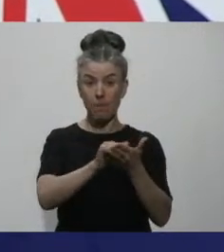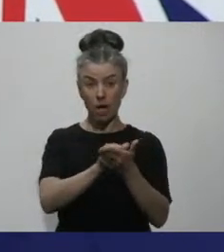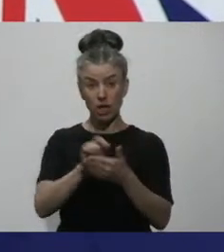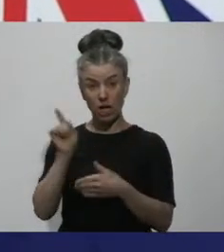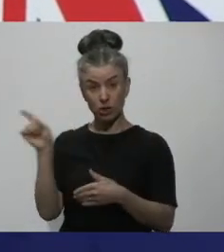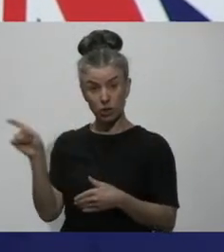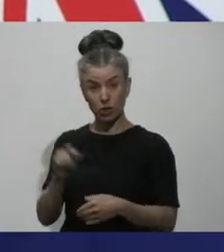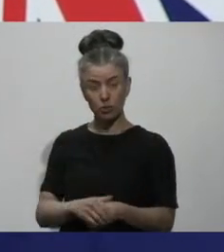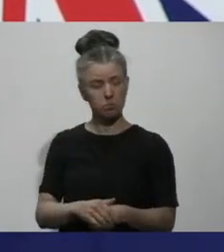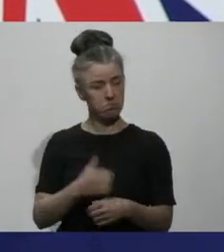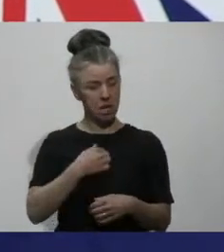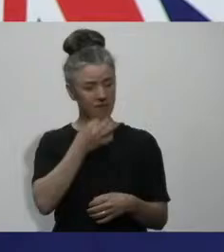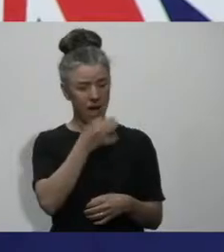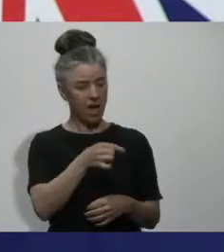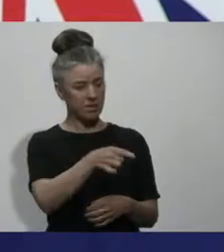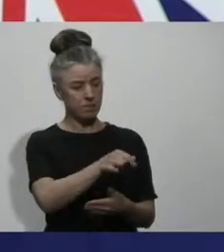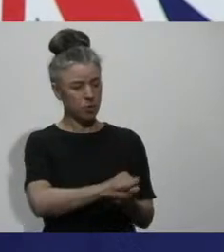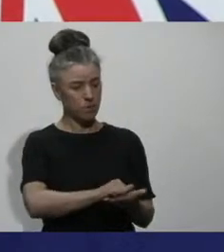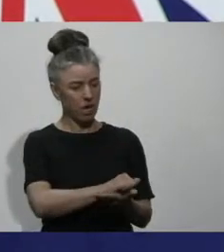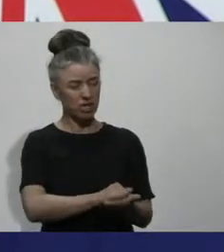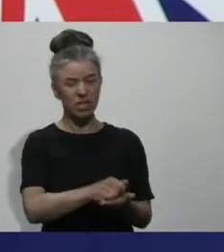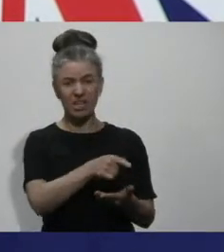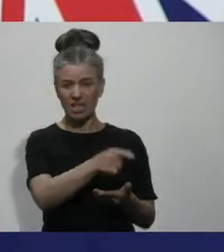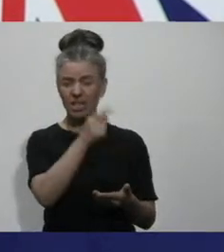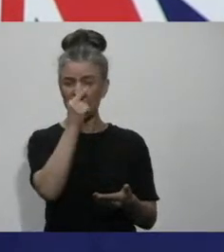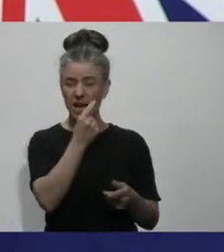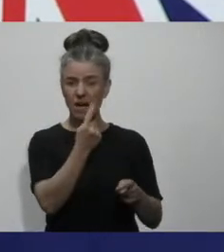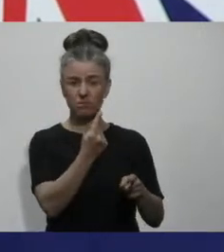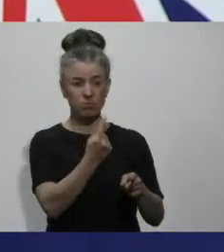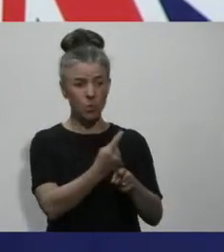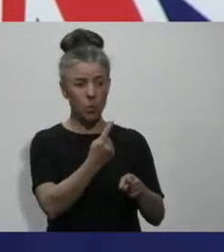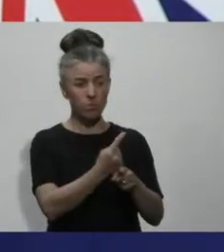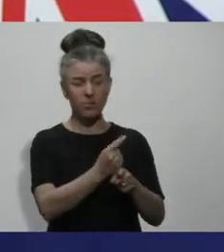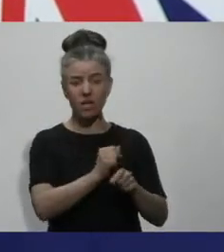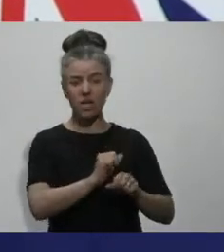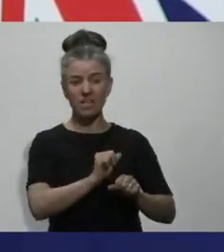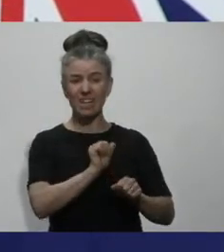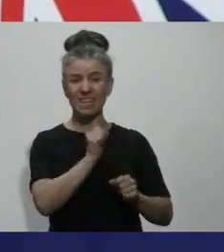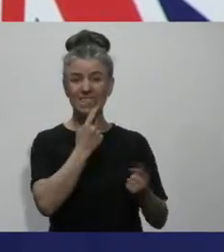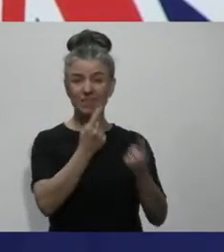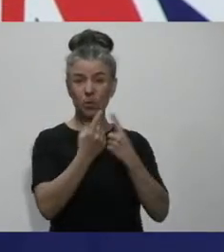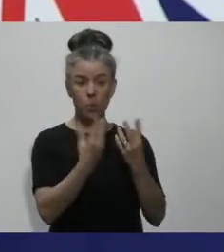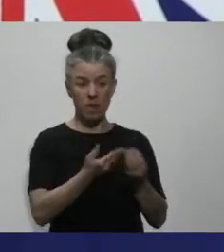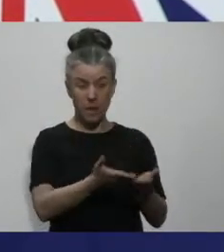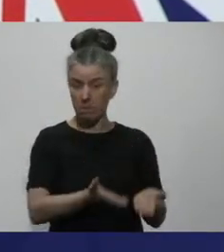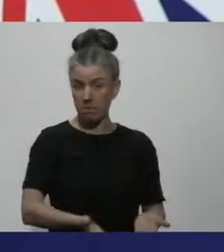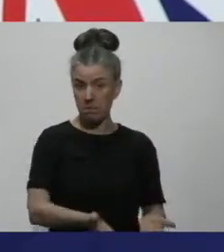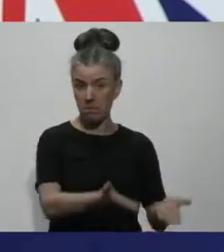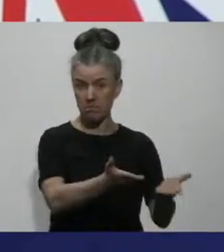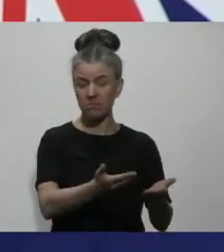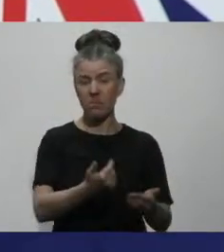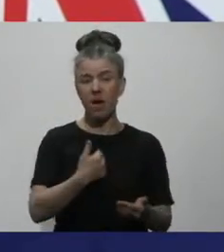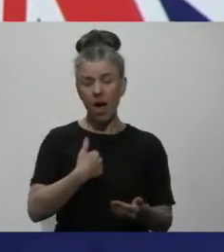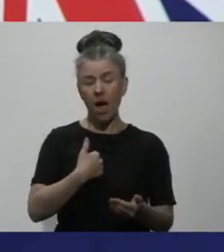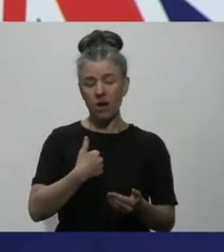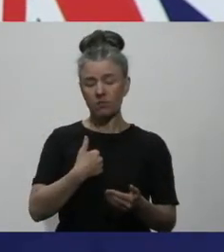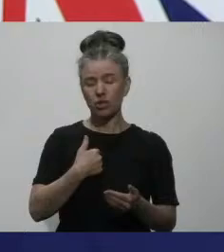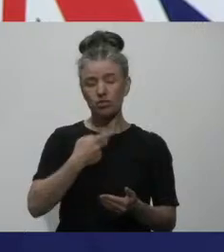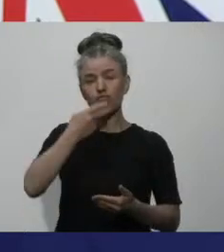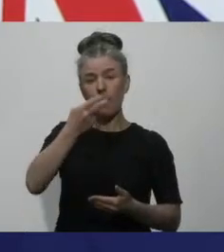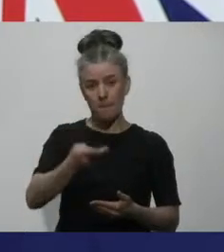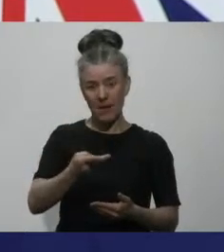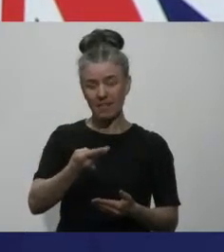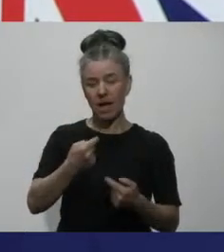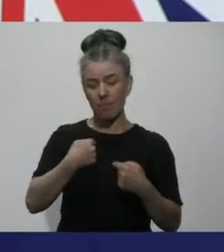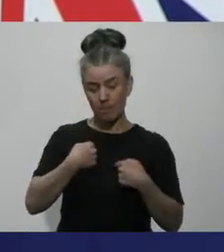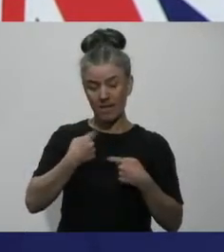nor would I expect him to. He is free to give his own interviews. You can expect that I will continue to just reflect back what the evidence is